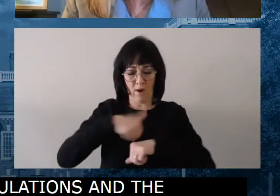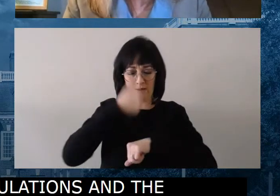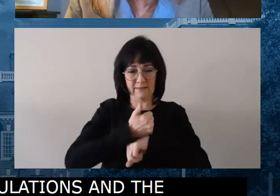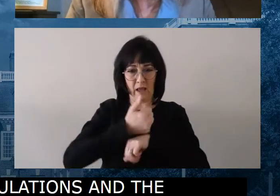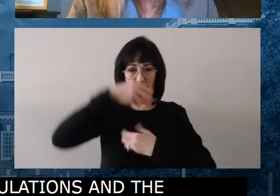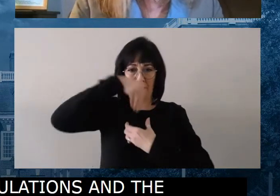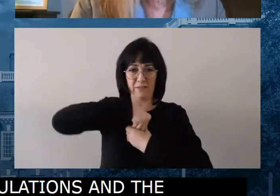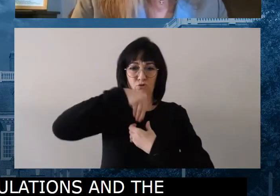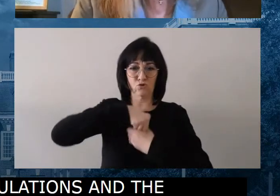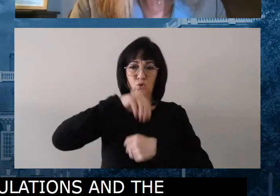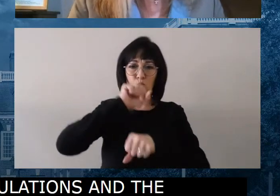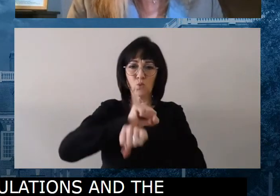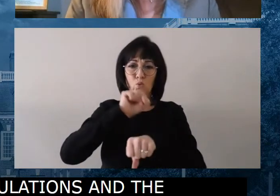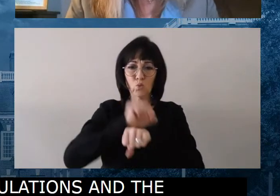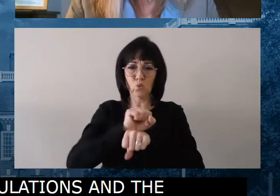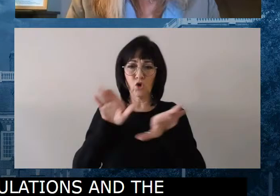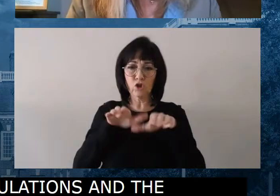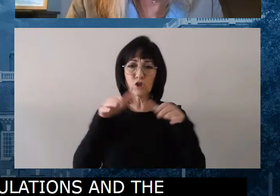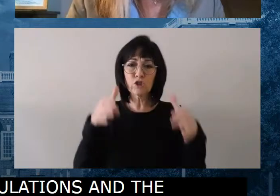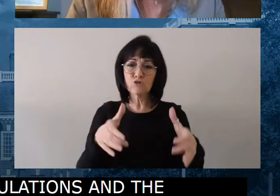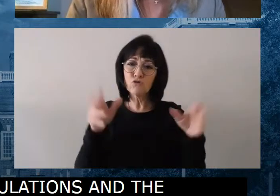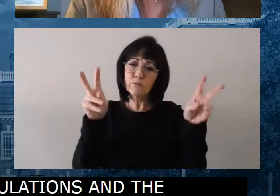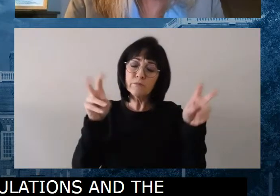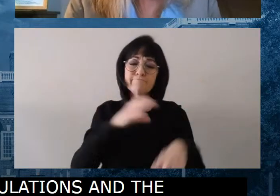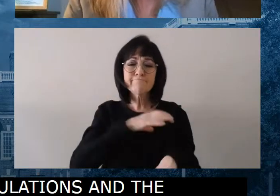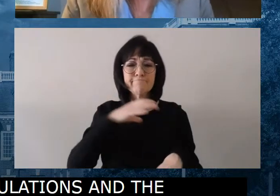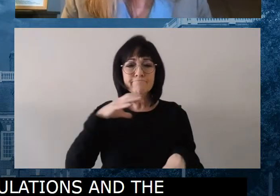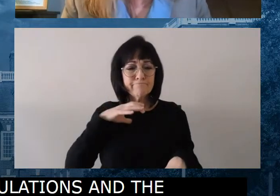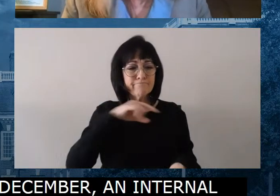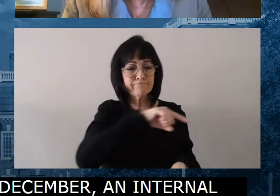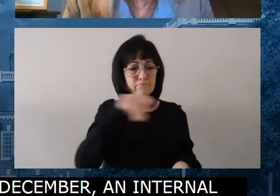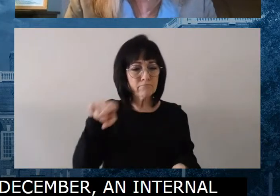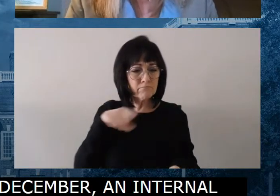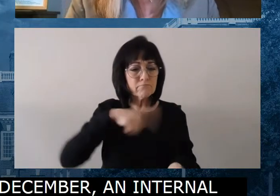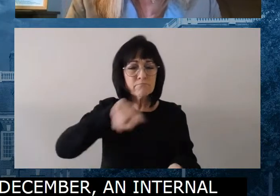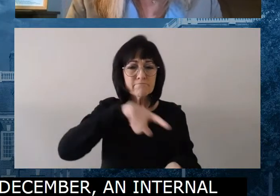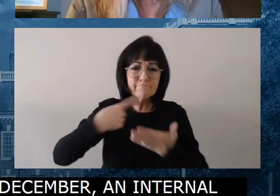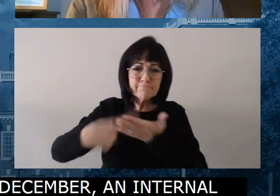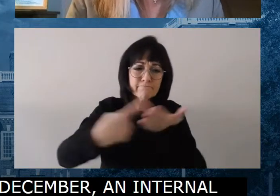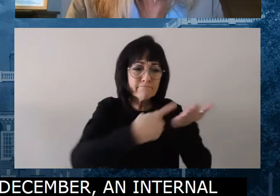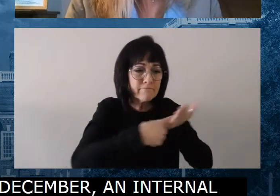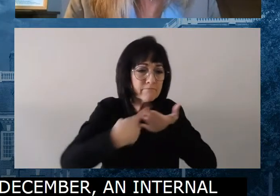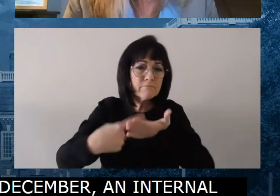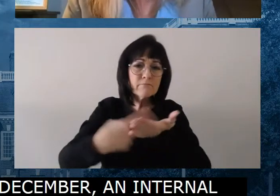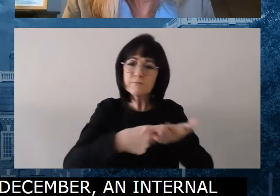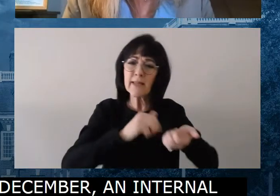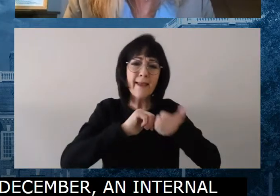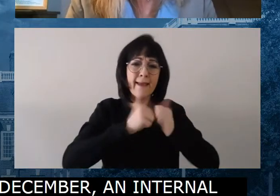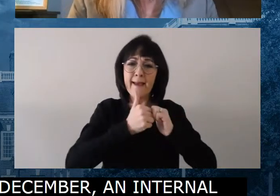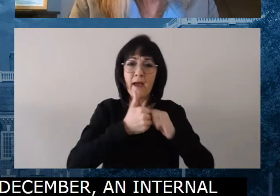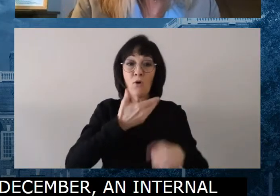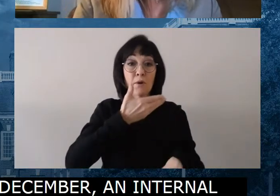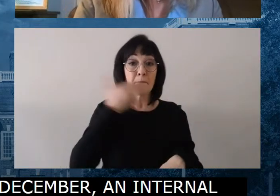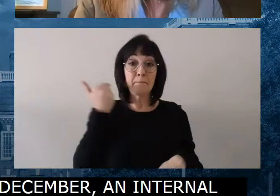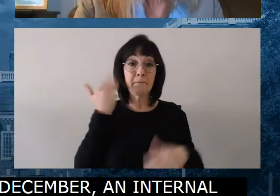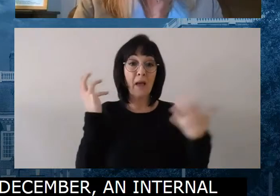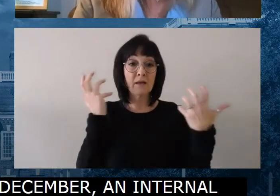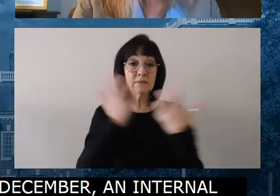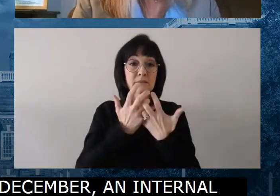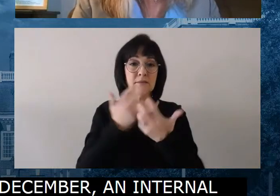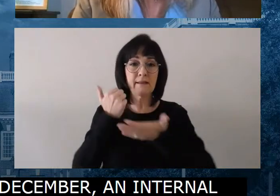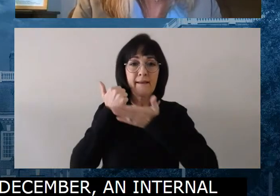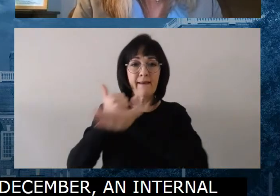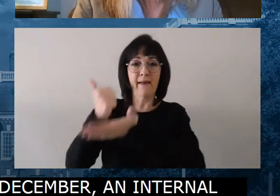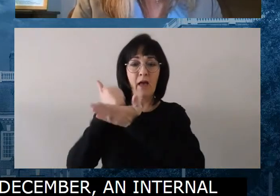been evaluating and addressing the needs of the populations served by our department. So during